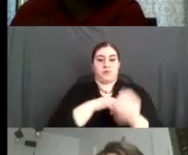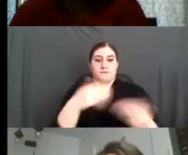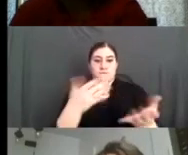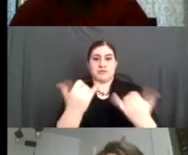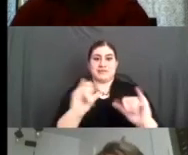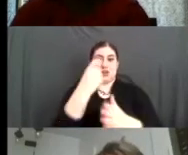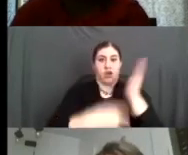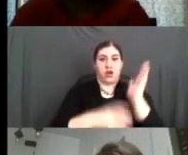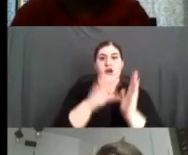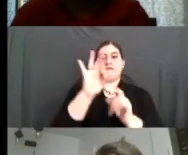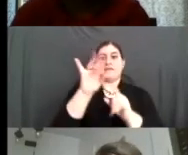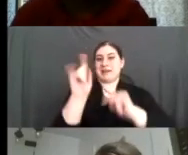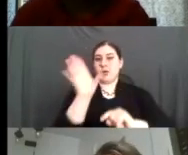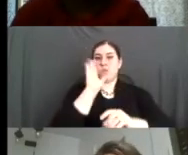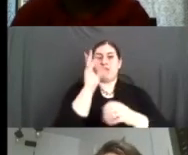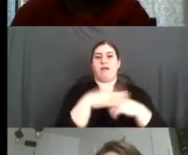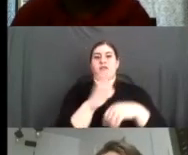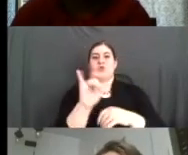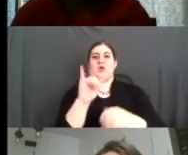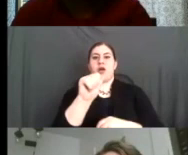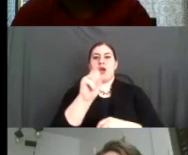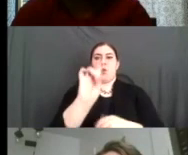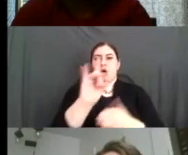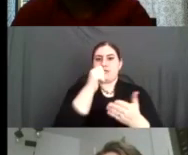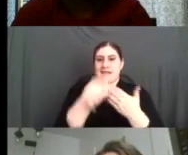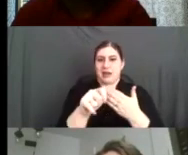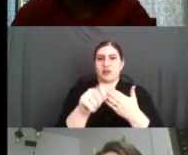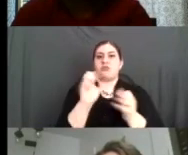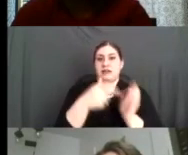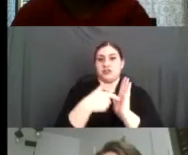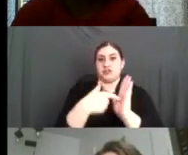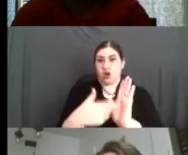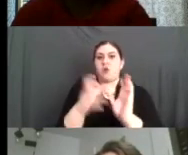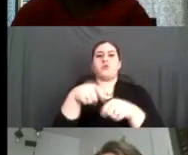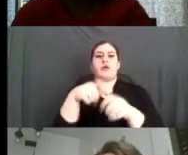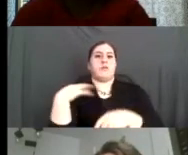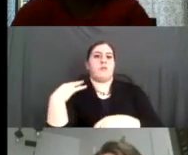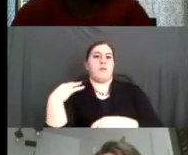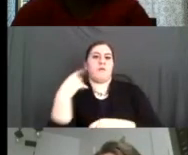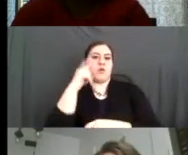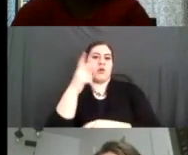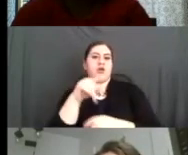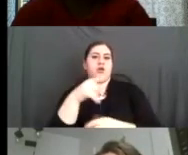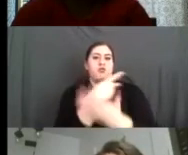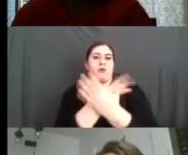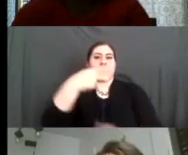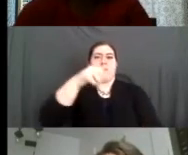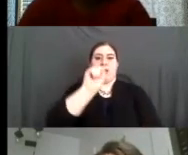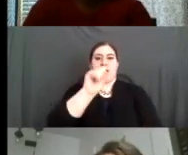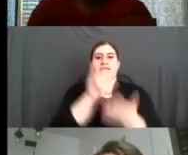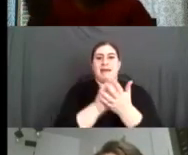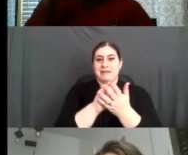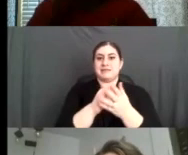cost of attendance, which is going to be on your award letter, can bear it, you can also apply for a Graduate Plus loan. That is a counterpart to